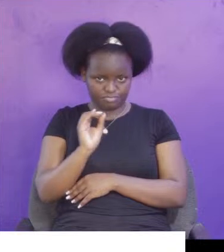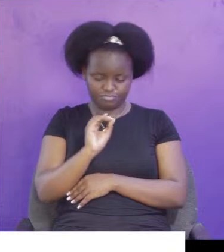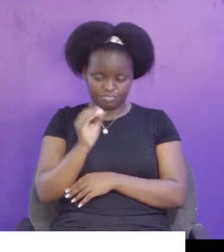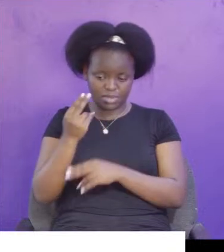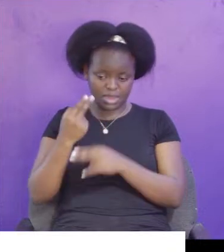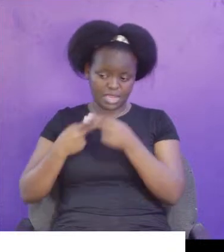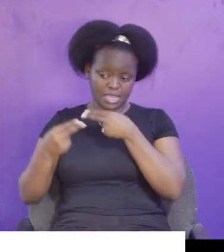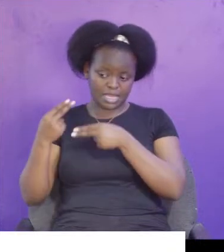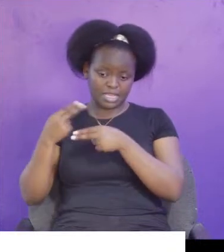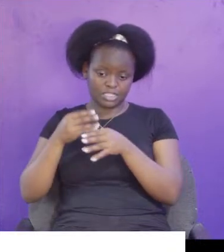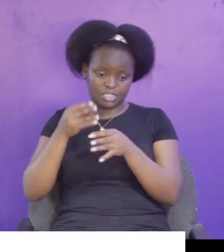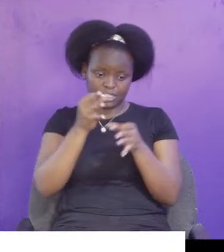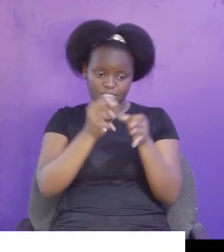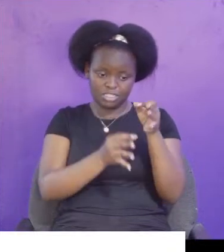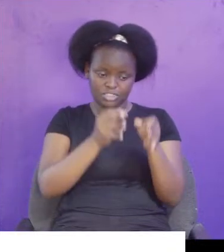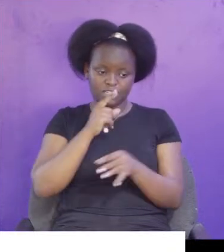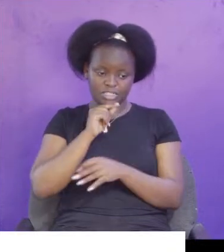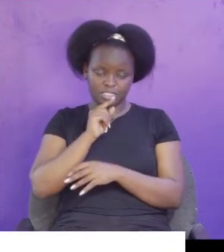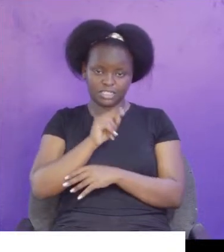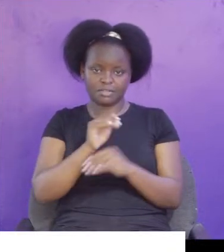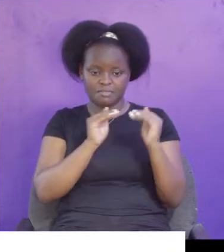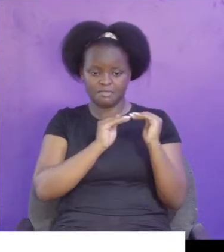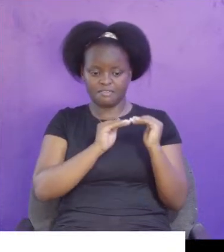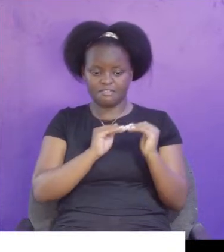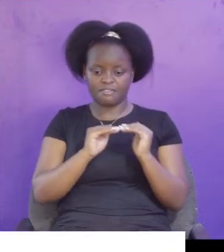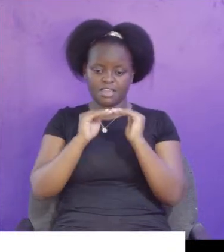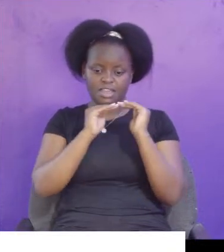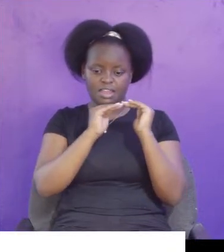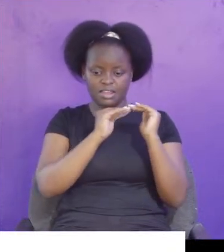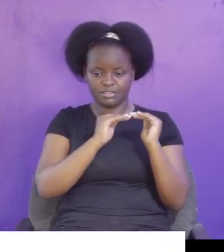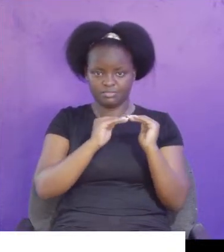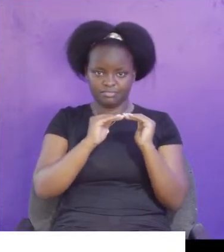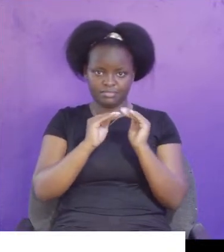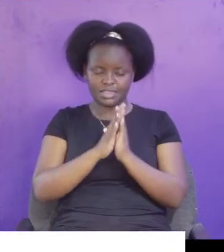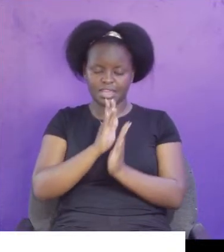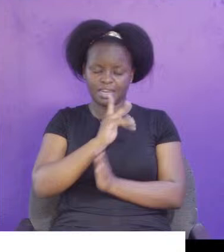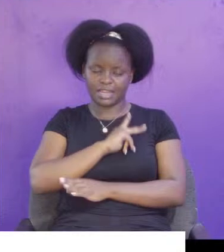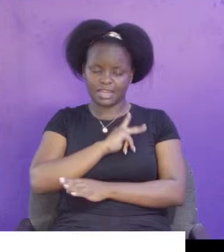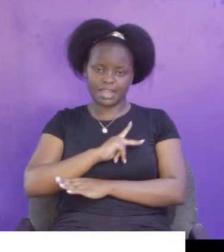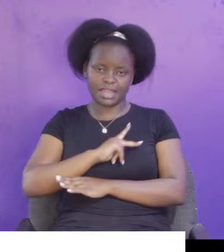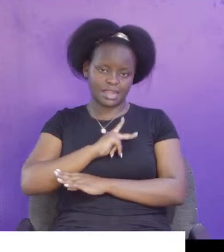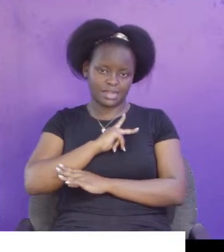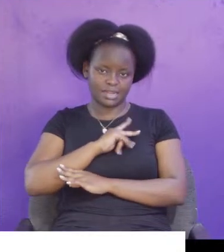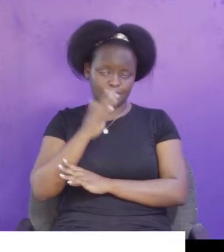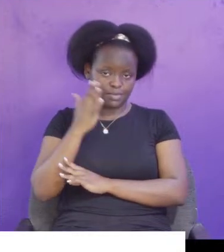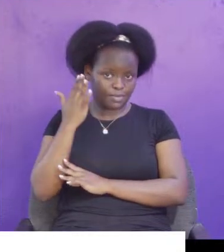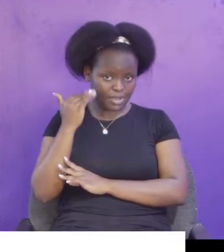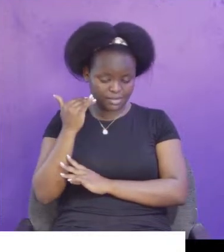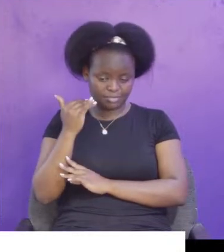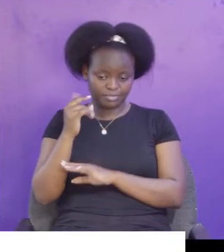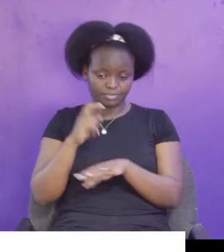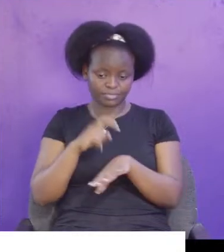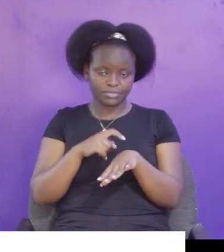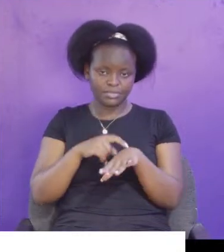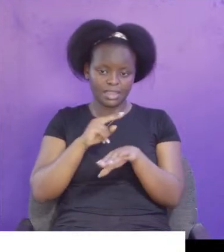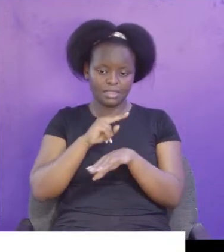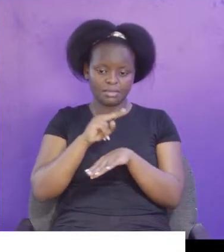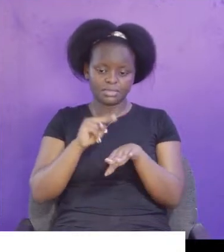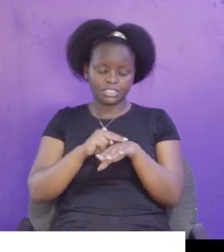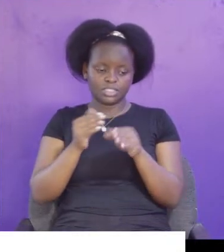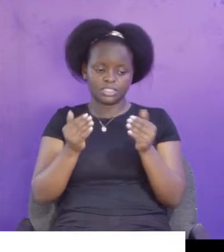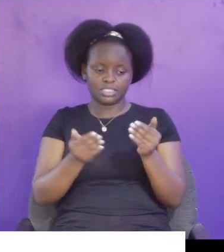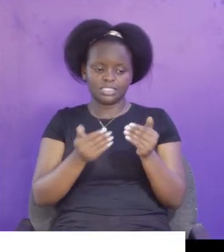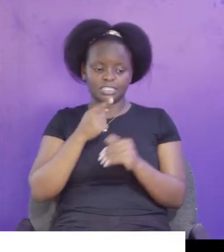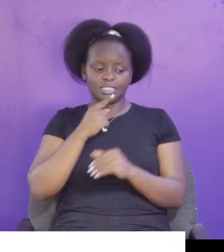him fairly and kindly, because whenever the nation needed him to rise above